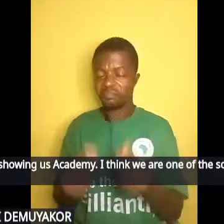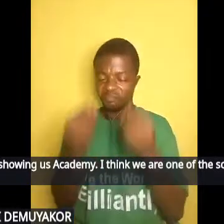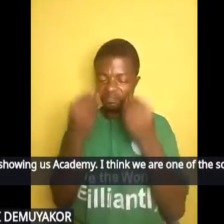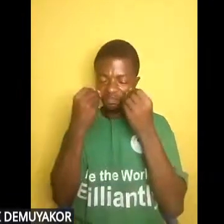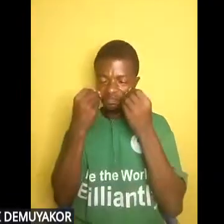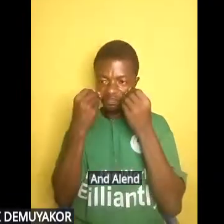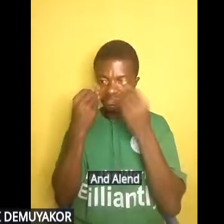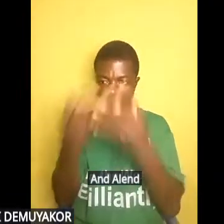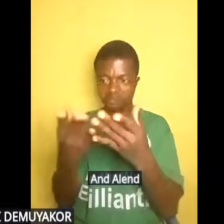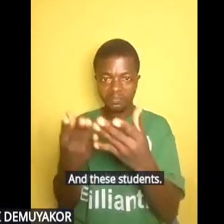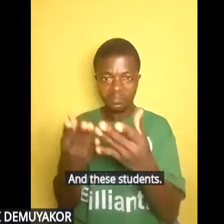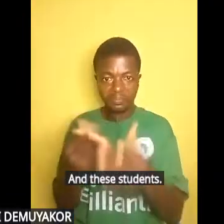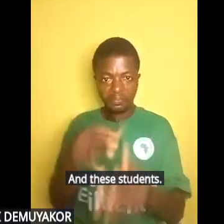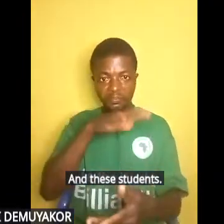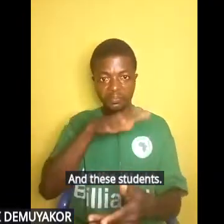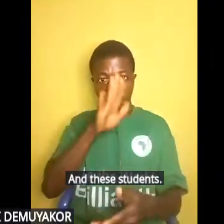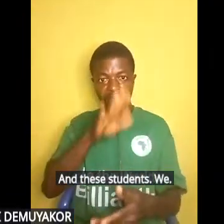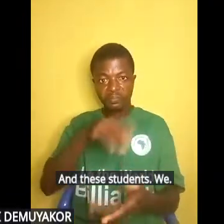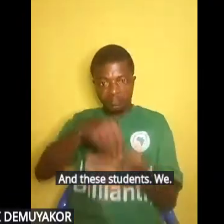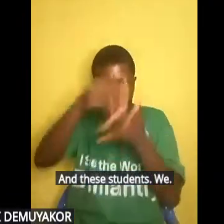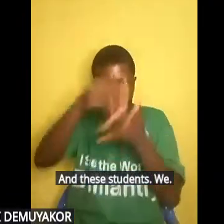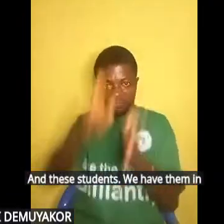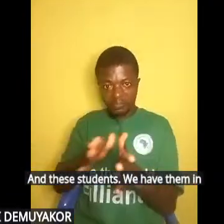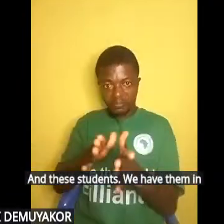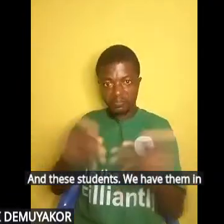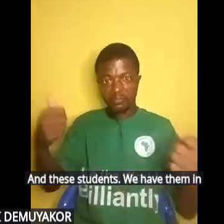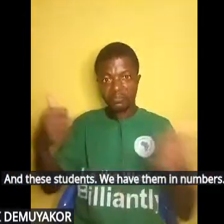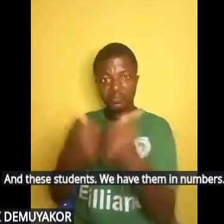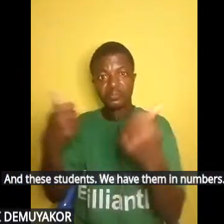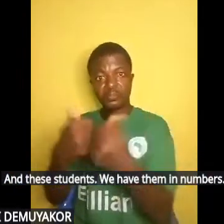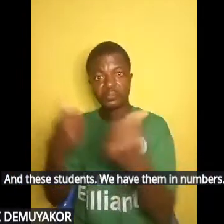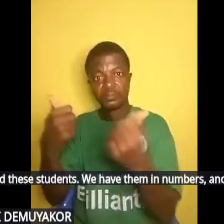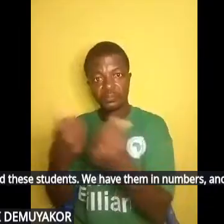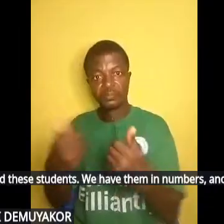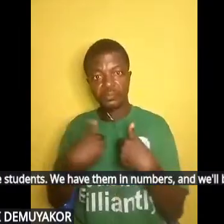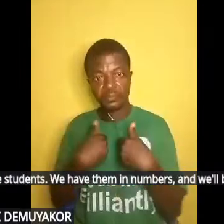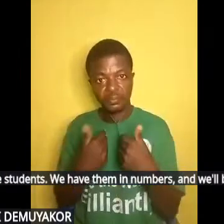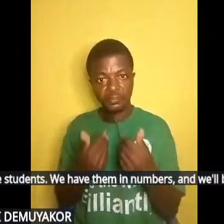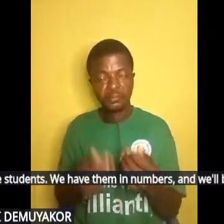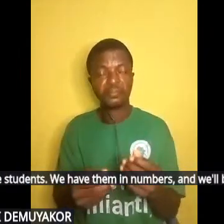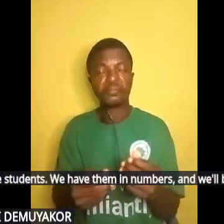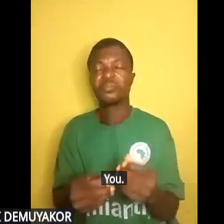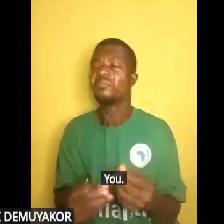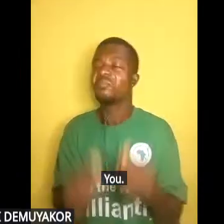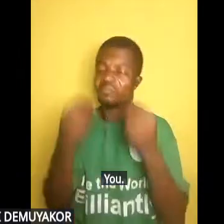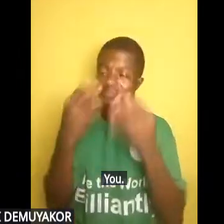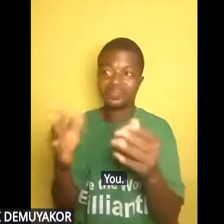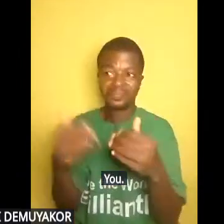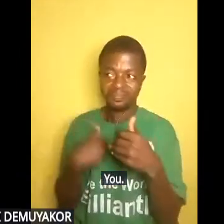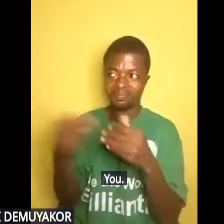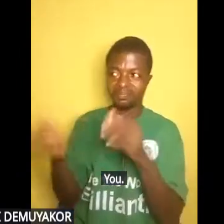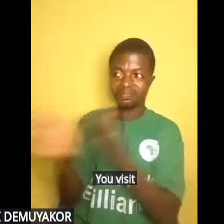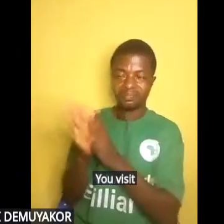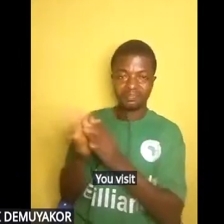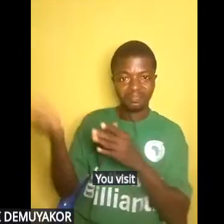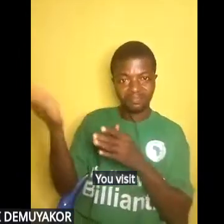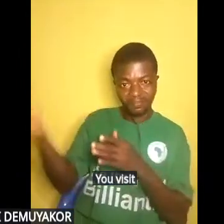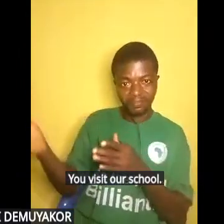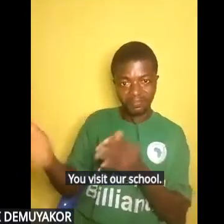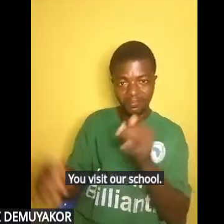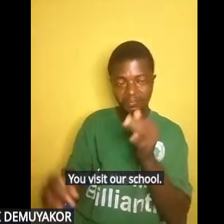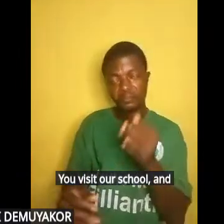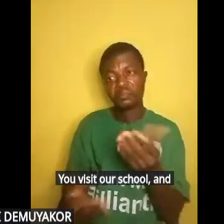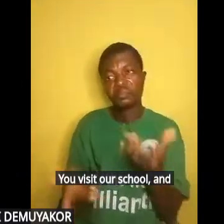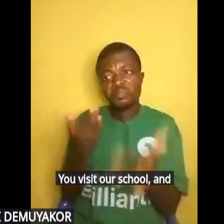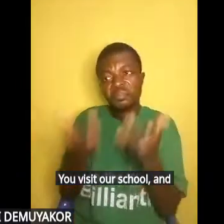challenging students. We have them in numbers, and you'll be happy if you visit our school, and if